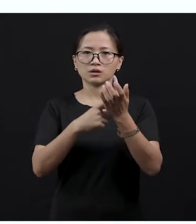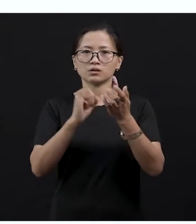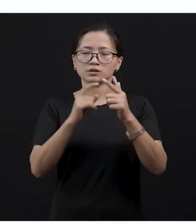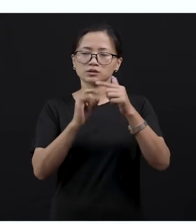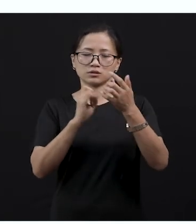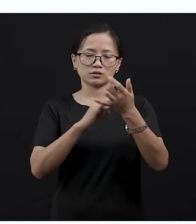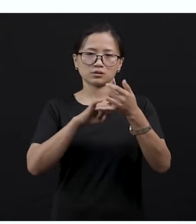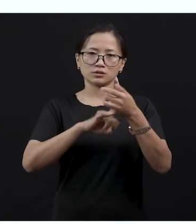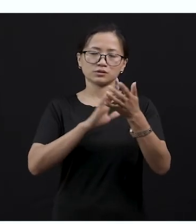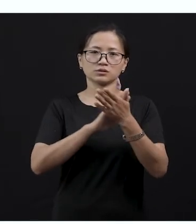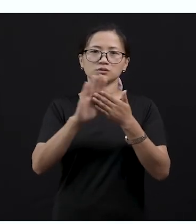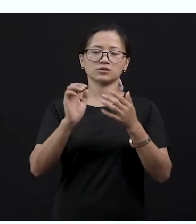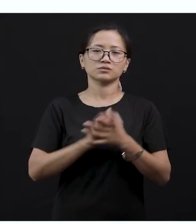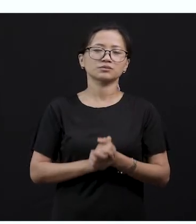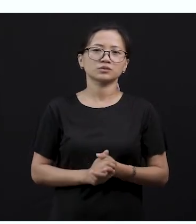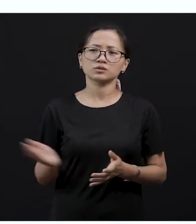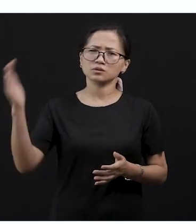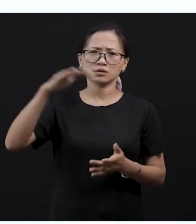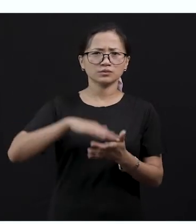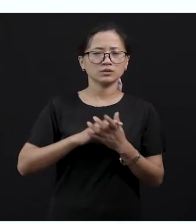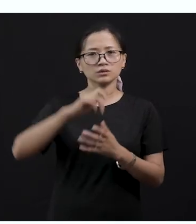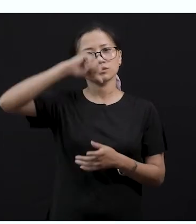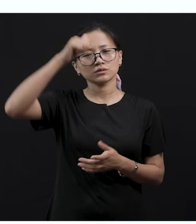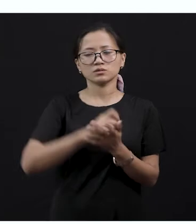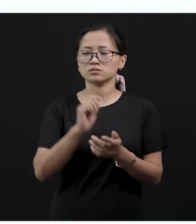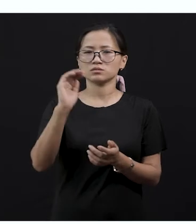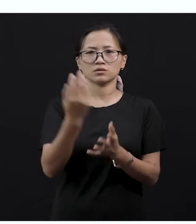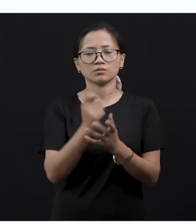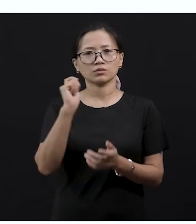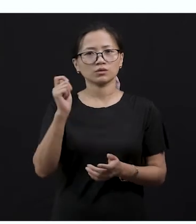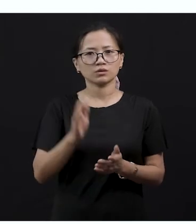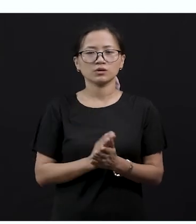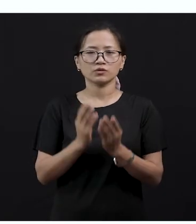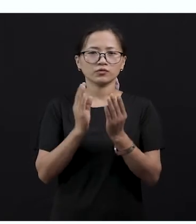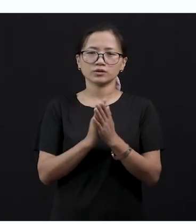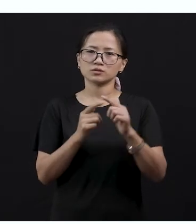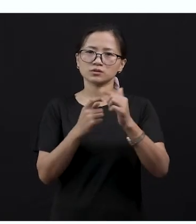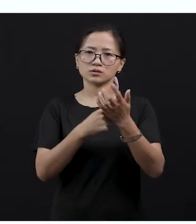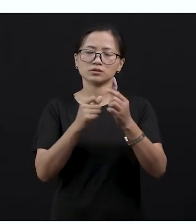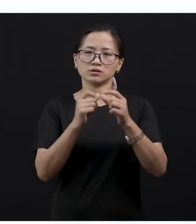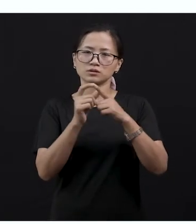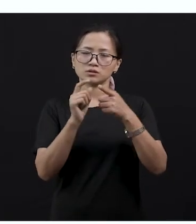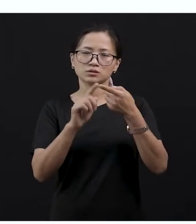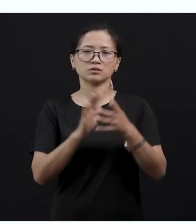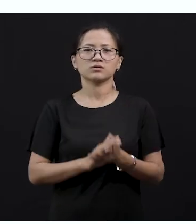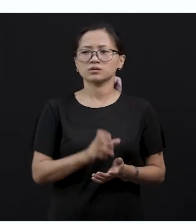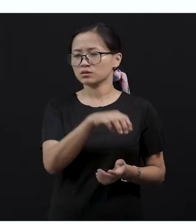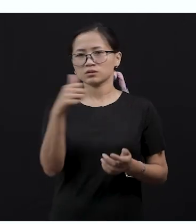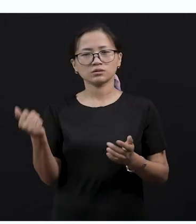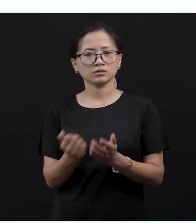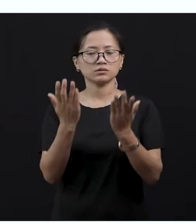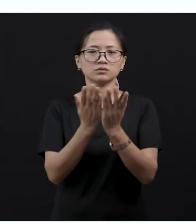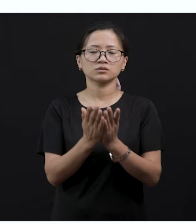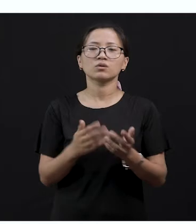the British, they came to India for some work, for some trade. In other lessons, I've explained to